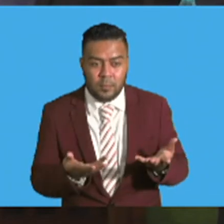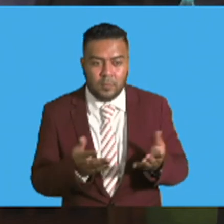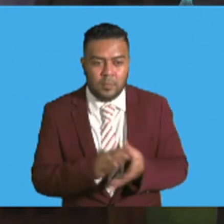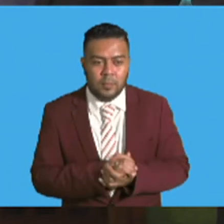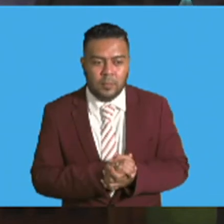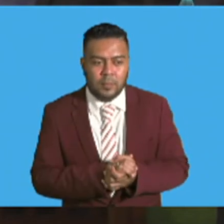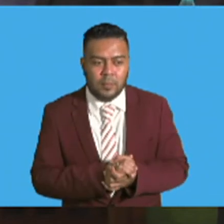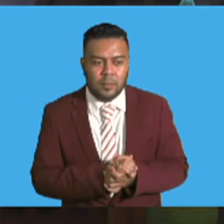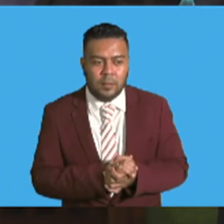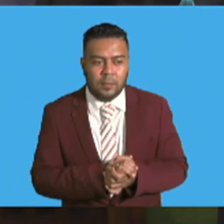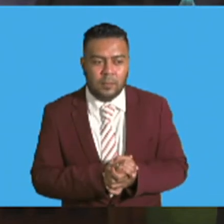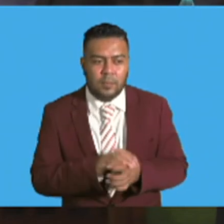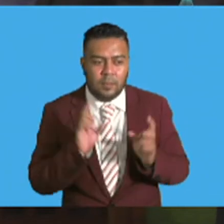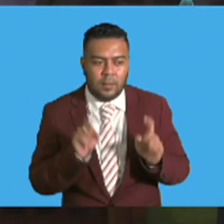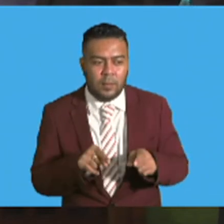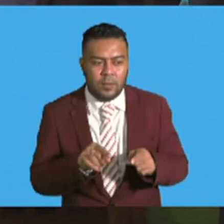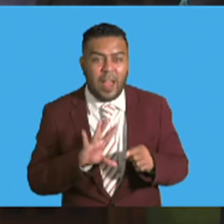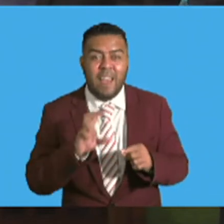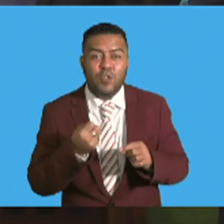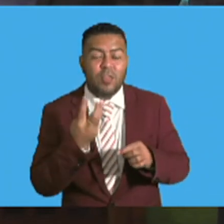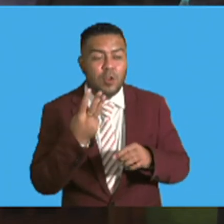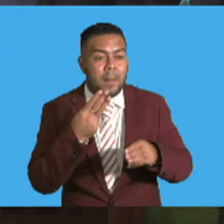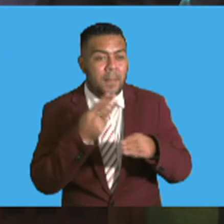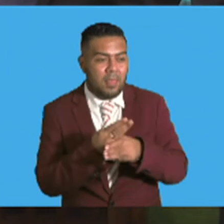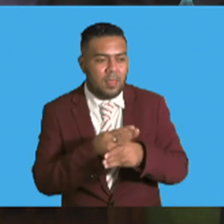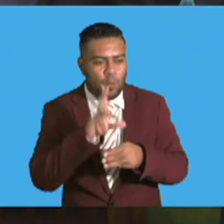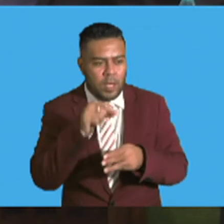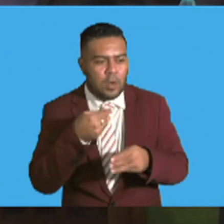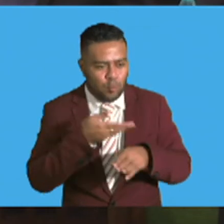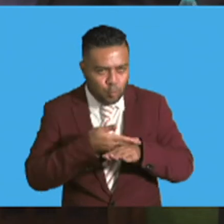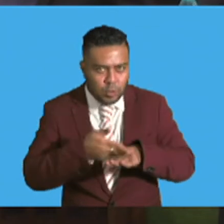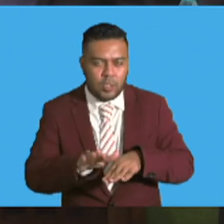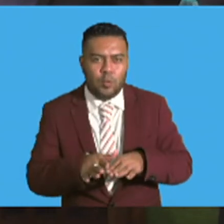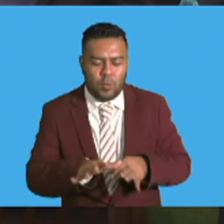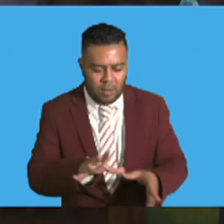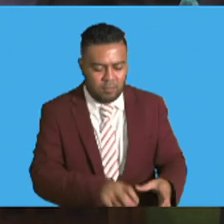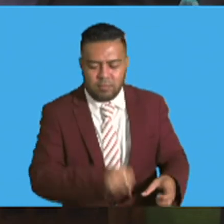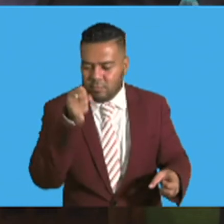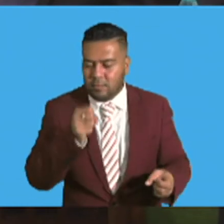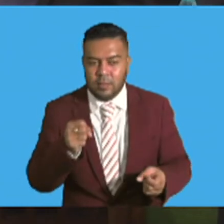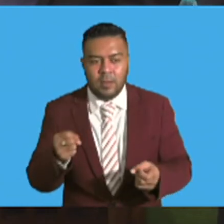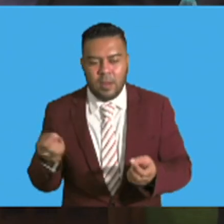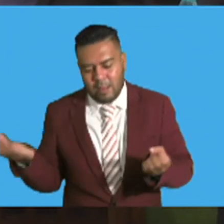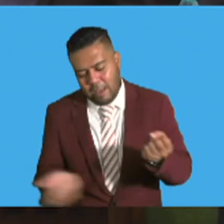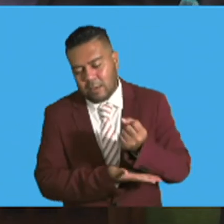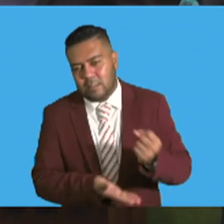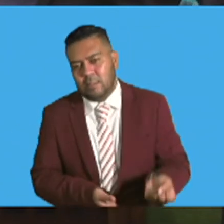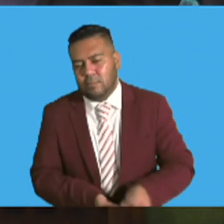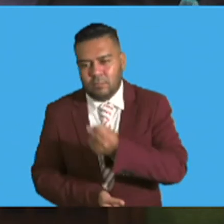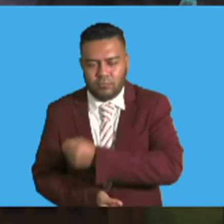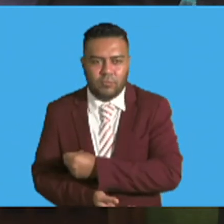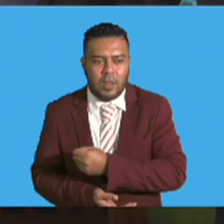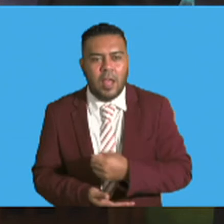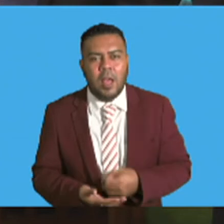carry pasture, which every 3 months it can be renewed. You harvest that pasture every 3 months, cut, carry, and